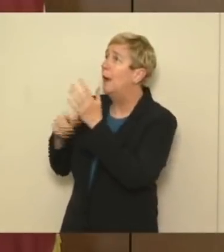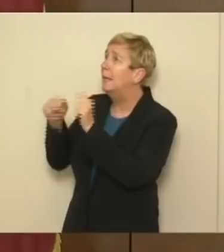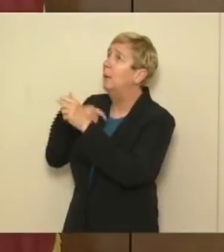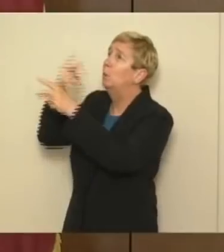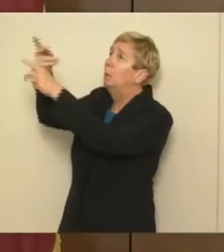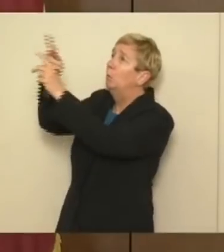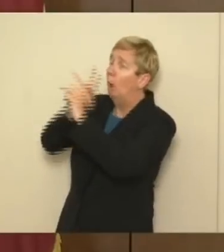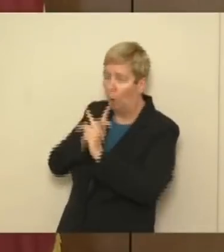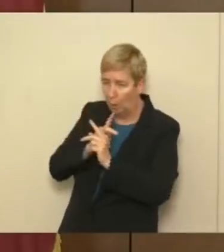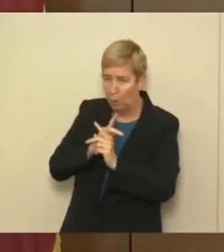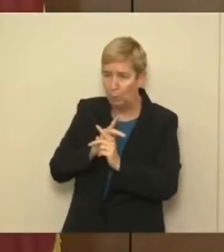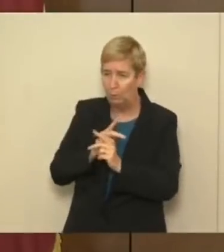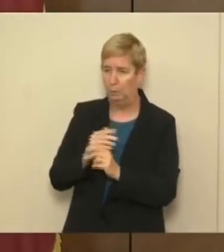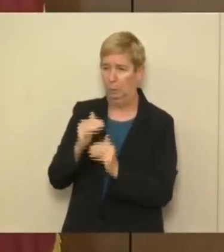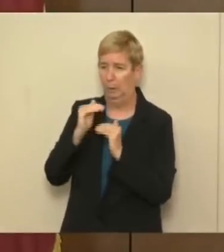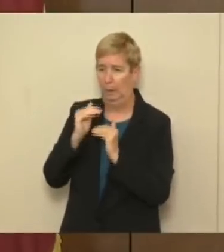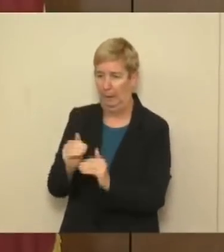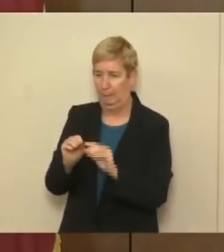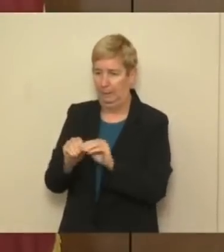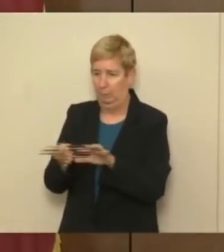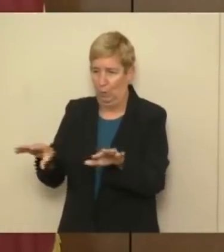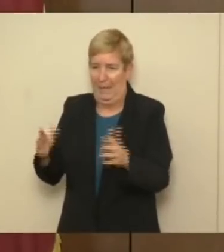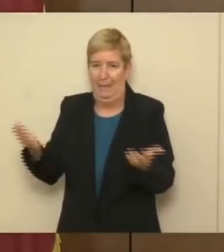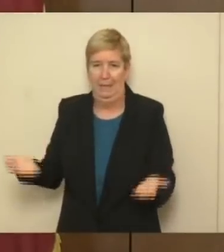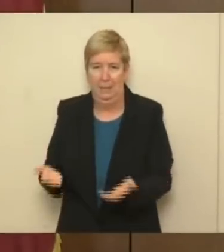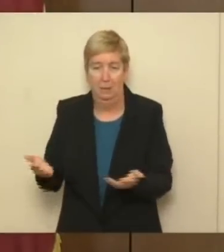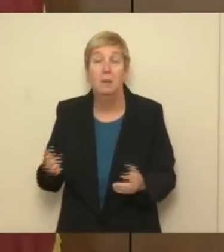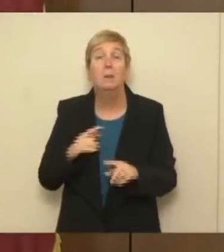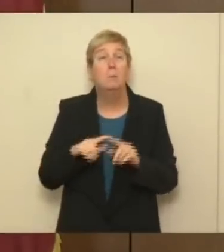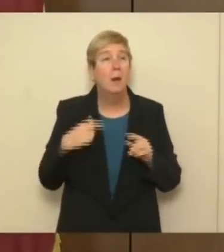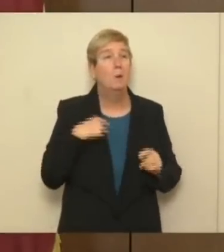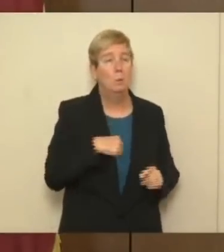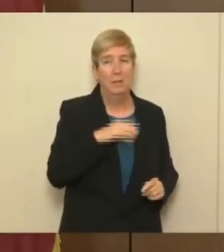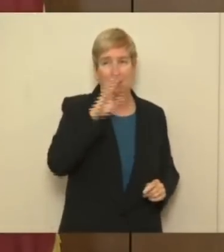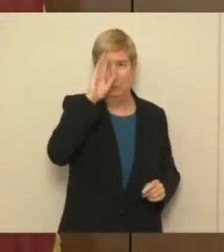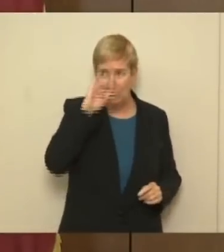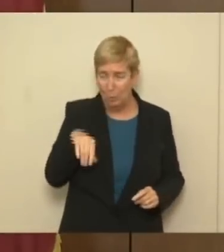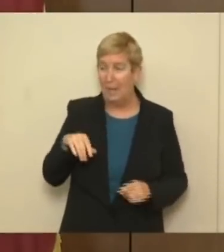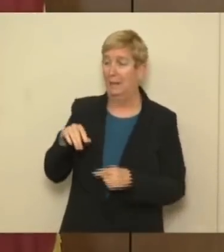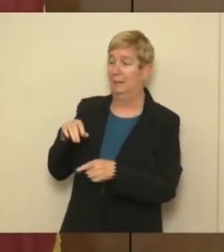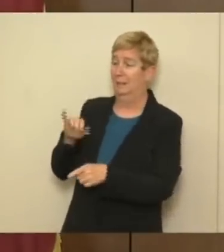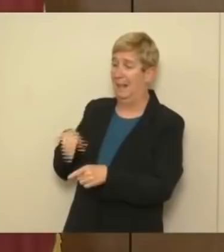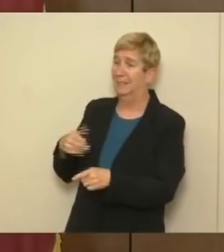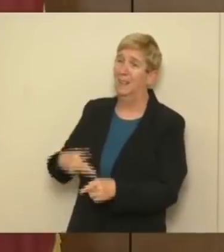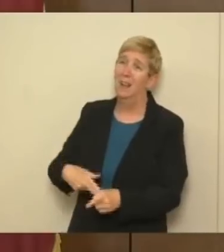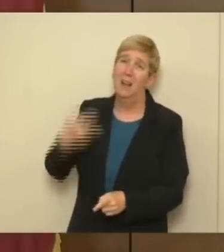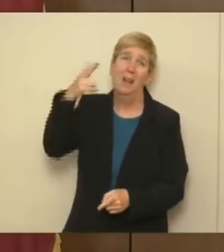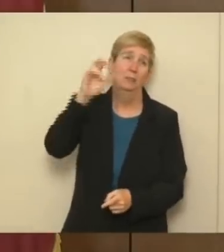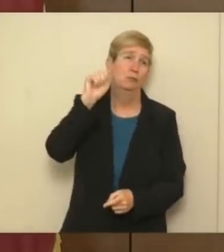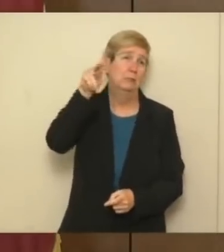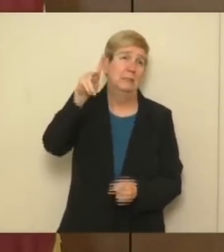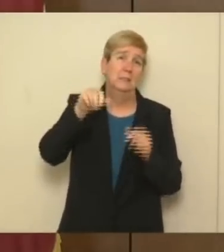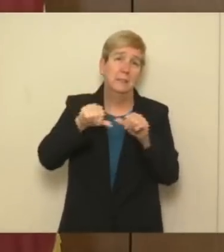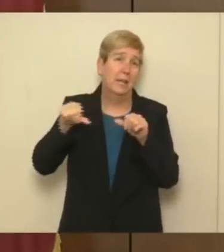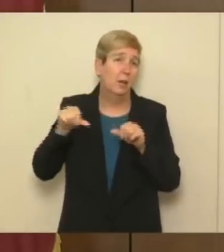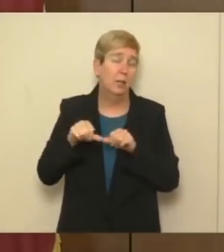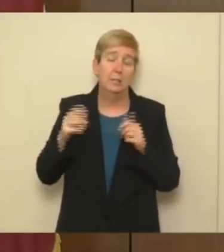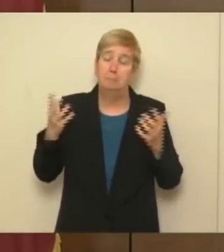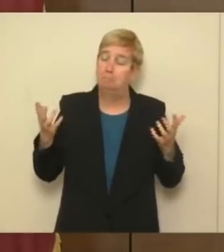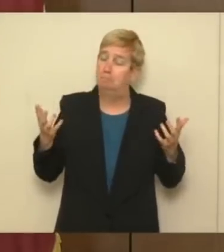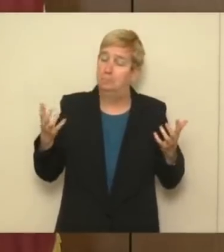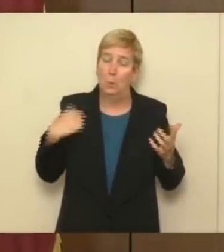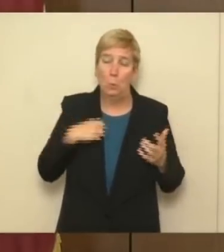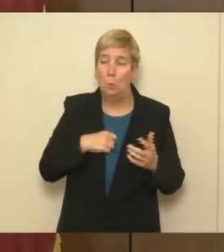spread. But I want New Mexicans to know it is an incredibly high-risk area. We have no